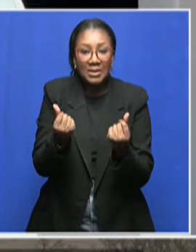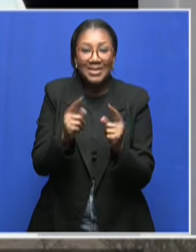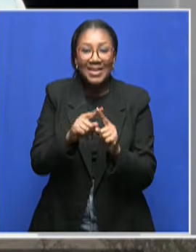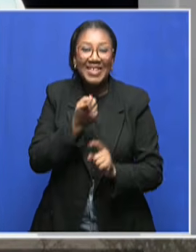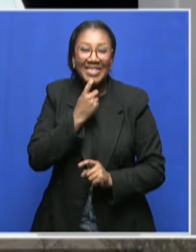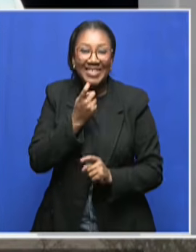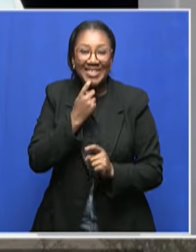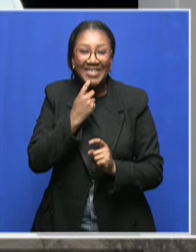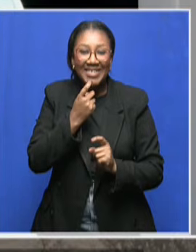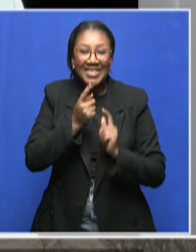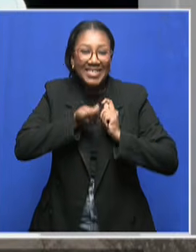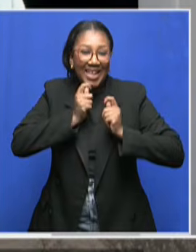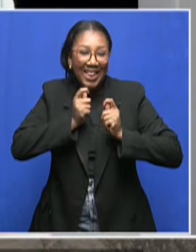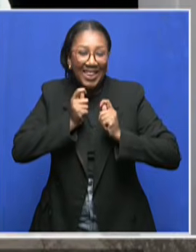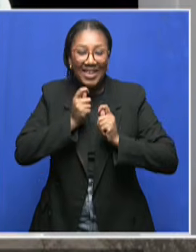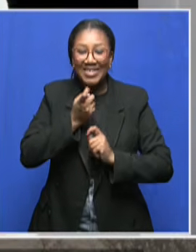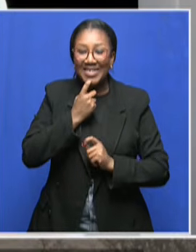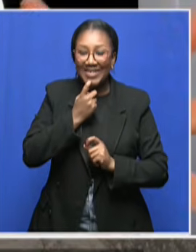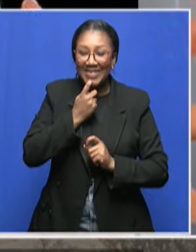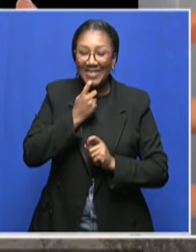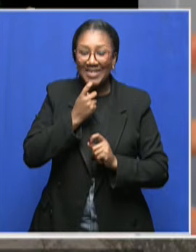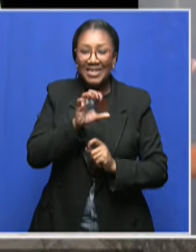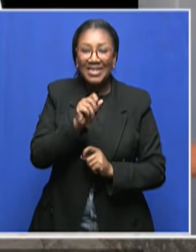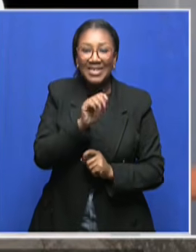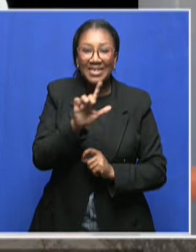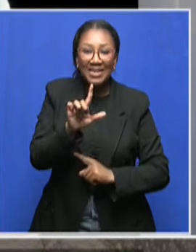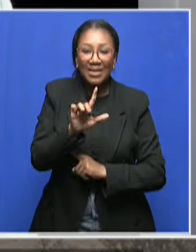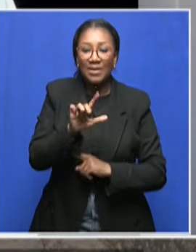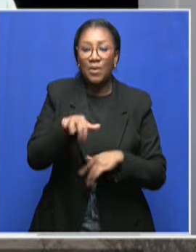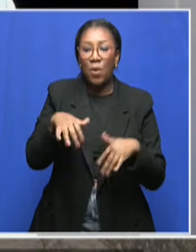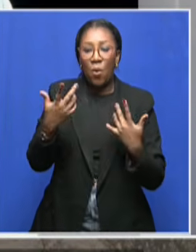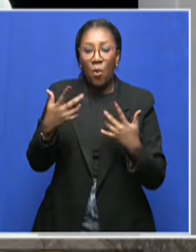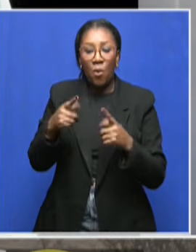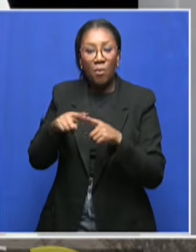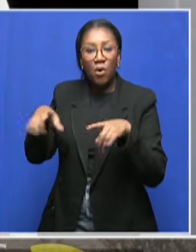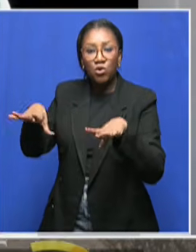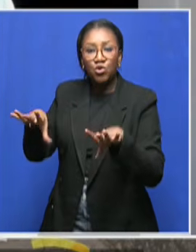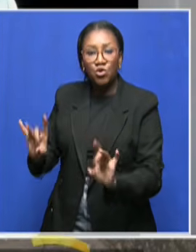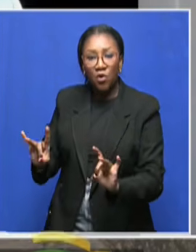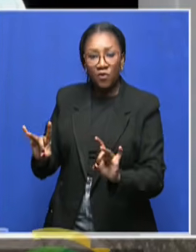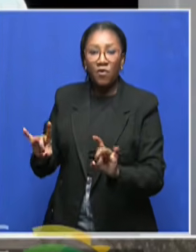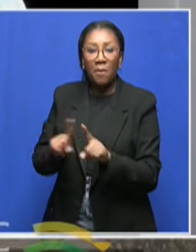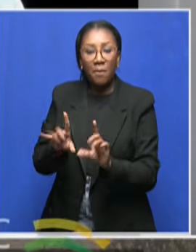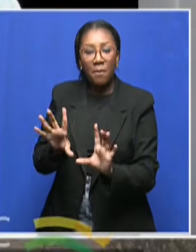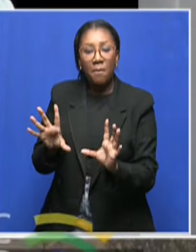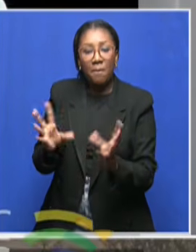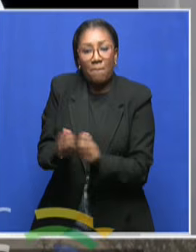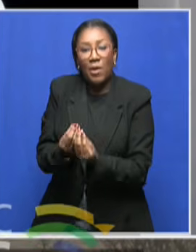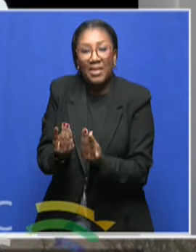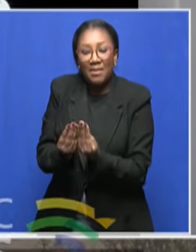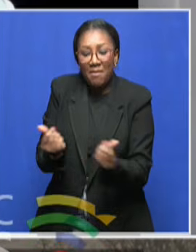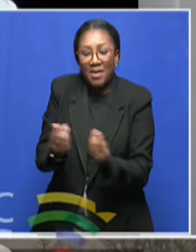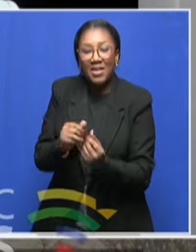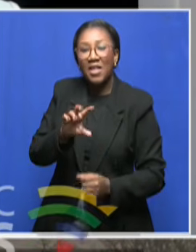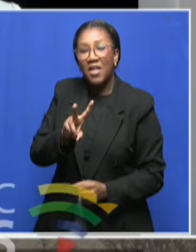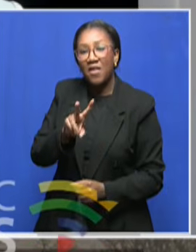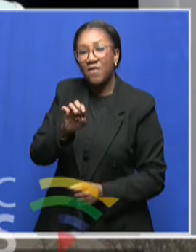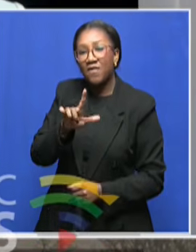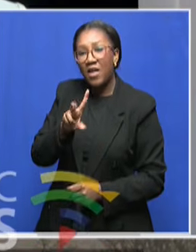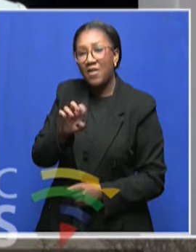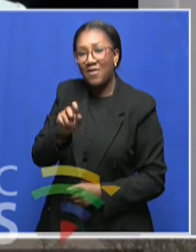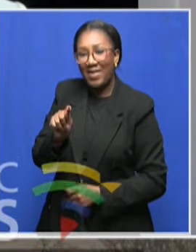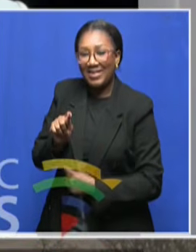steel, that like I've made a modular sofa with stainless steel but with velvet. So I mean, the theme this year is the soft